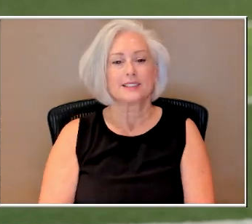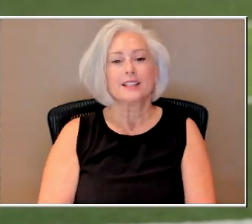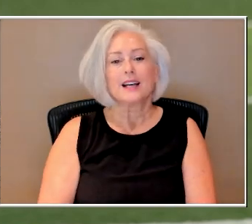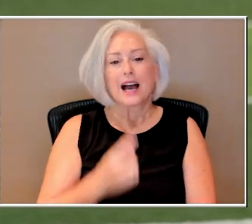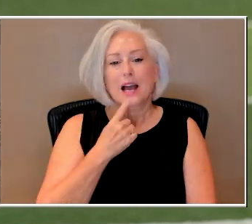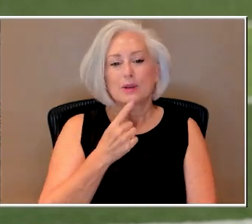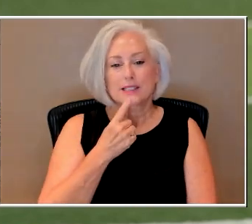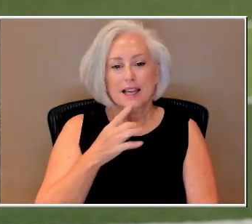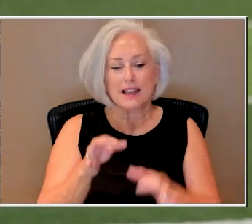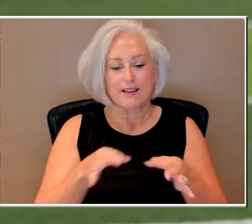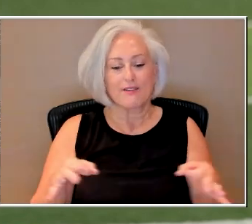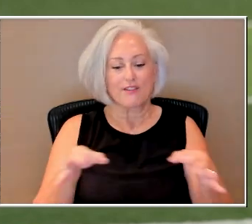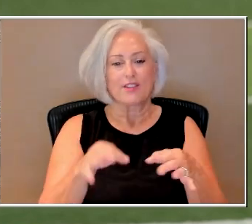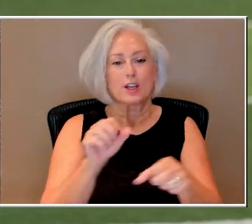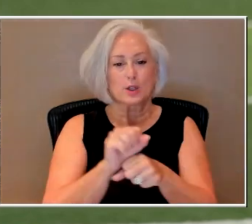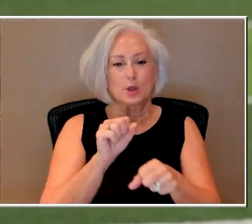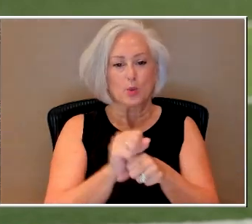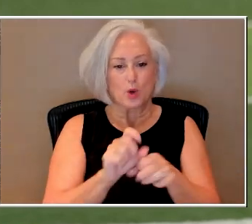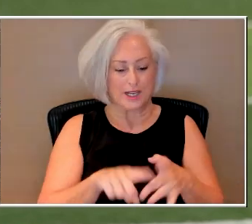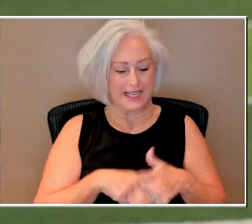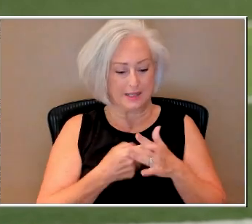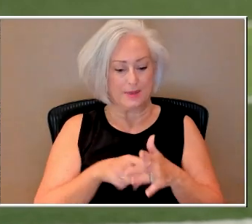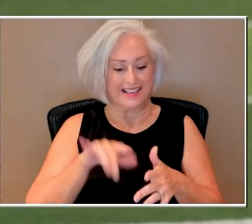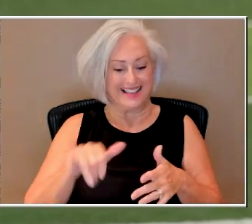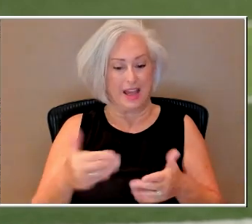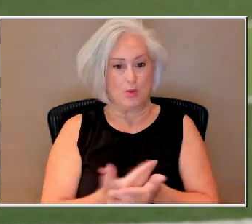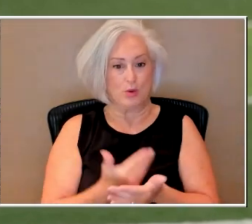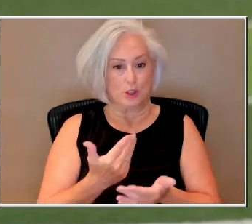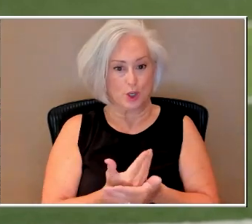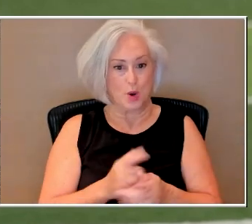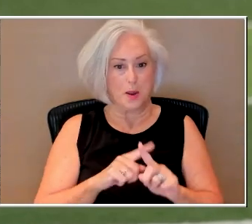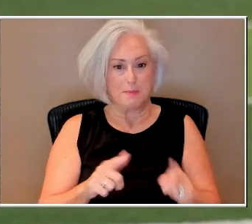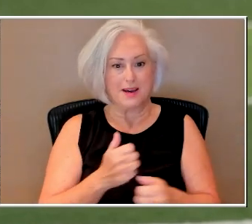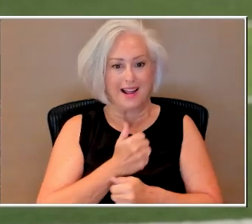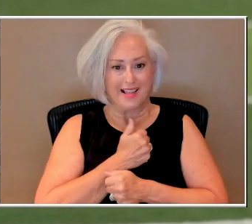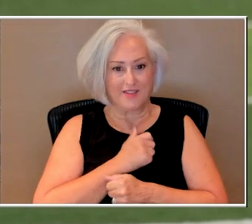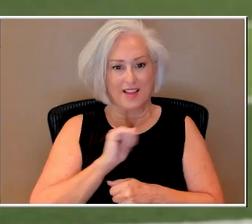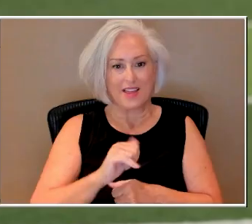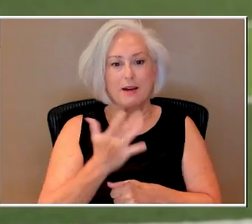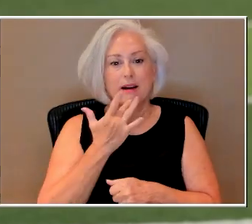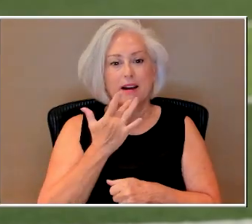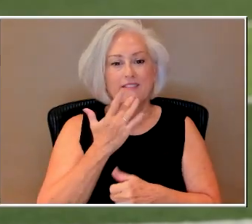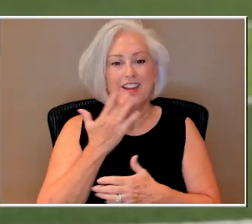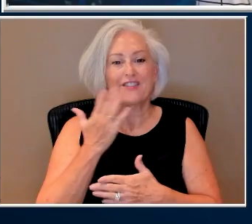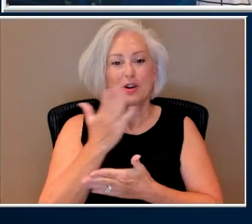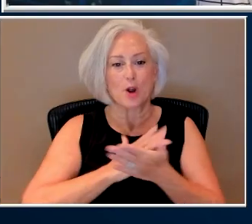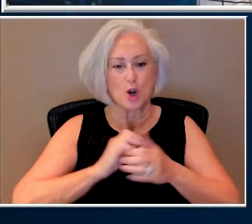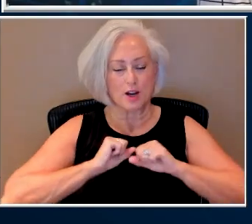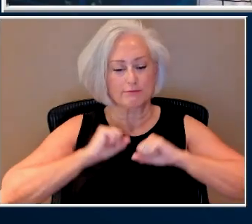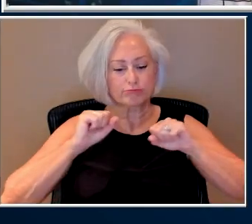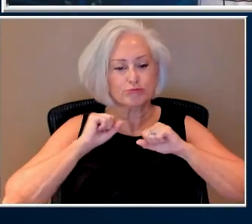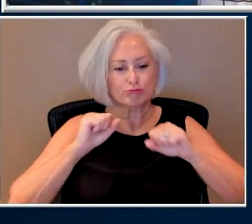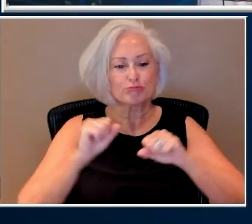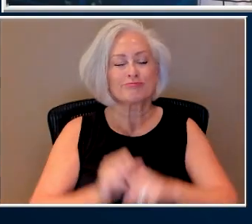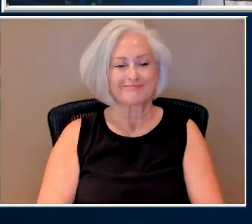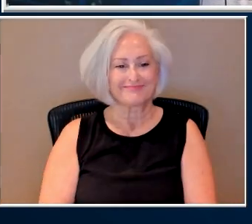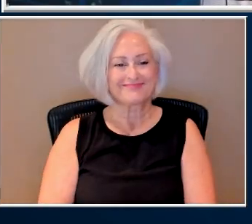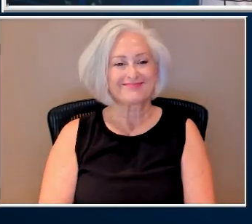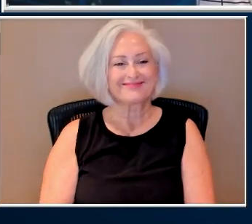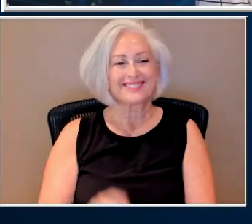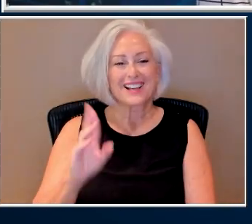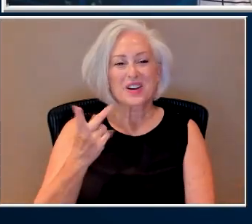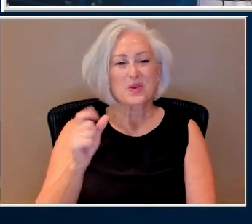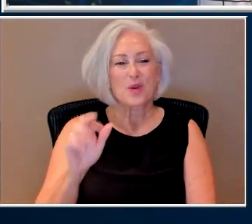in the beginning. That was pretty new to me, but now I love doing it. It's my favorite part of the workout. Okay, I'm sure Roger loves hearing that.